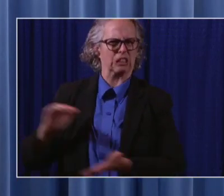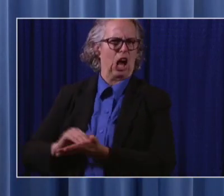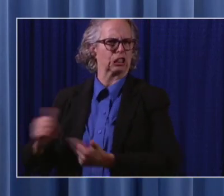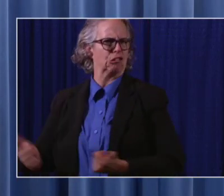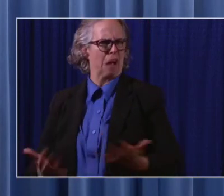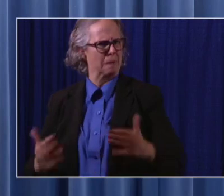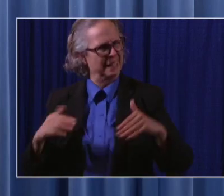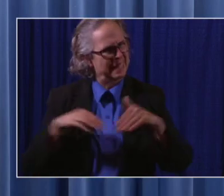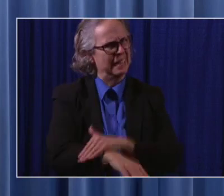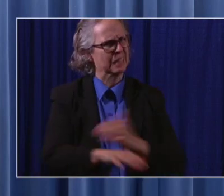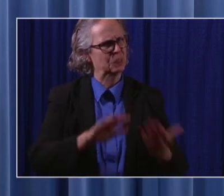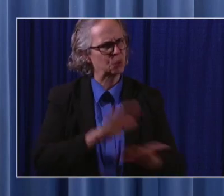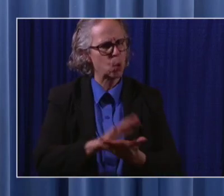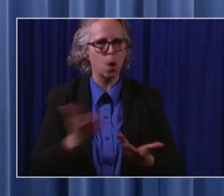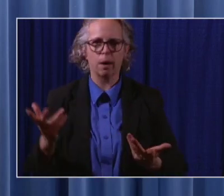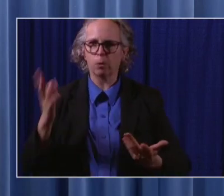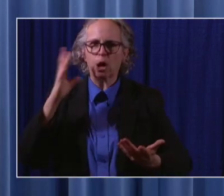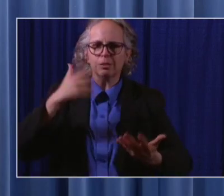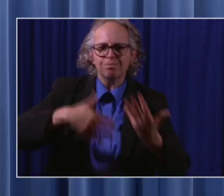always learned